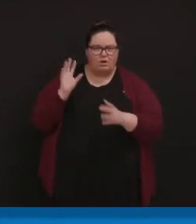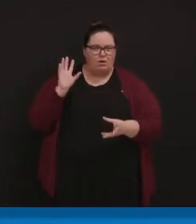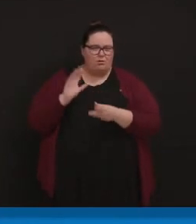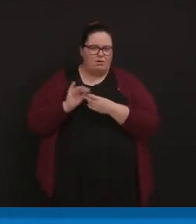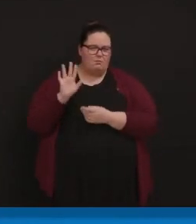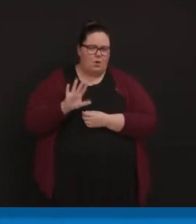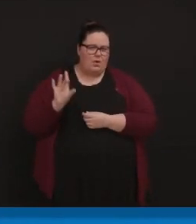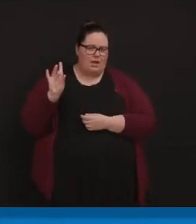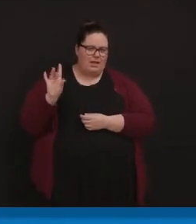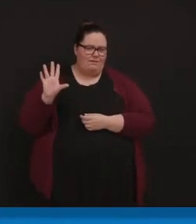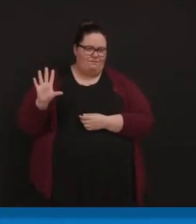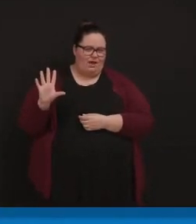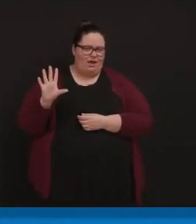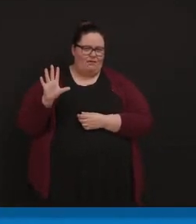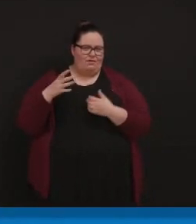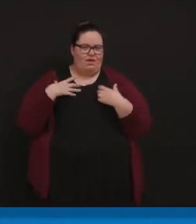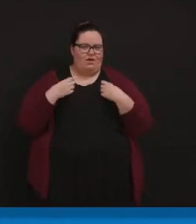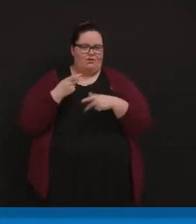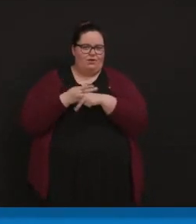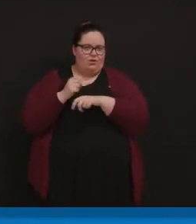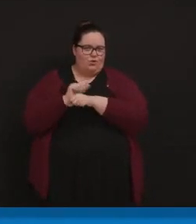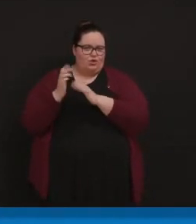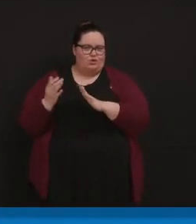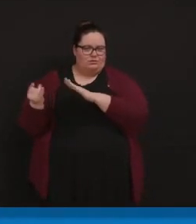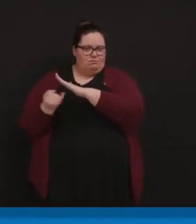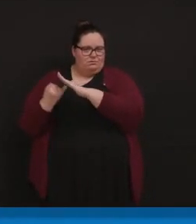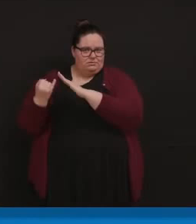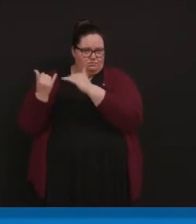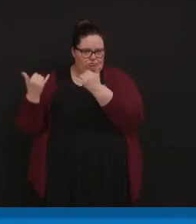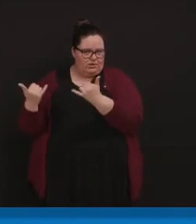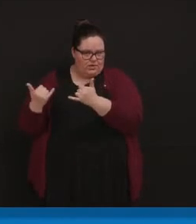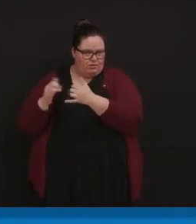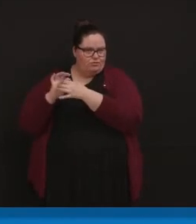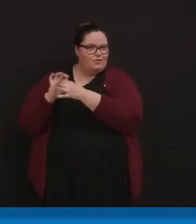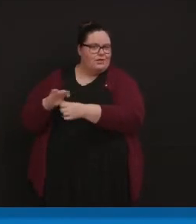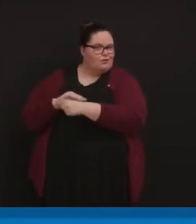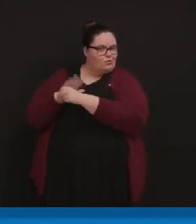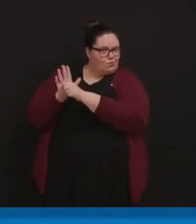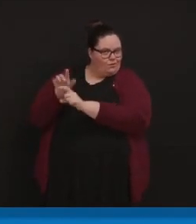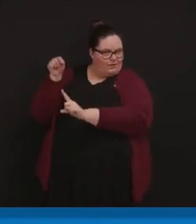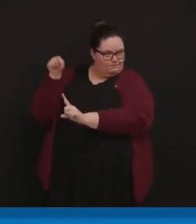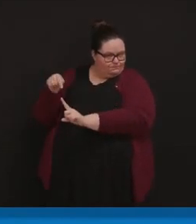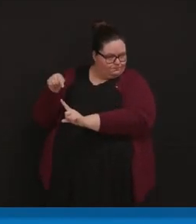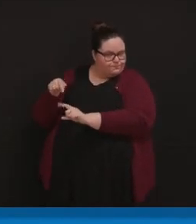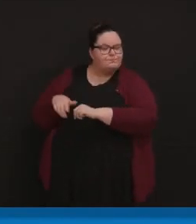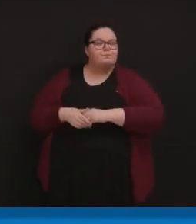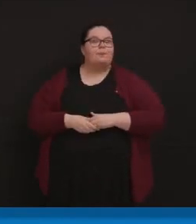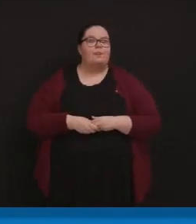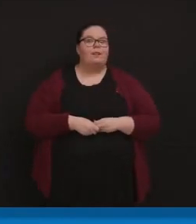85 healthcare workers are self-isolating at home right now for COVID-related reasons.